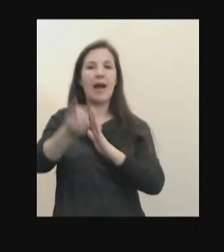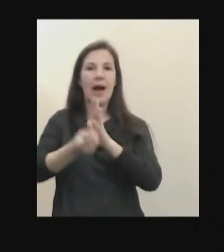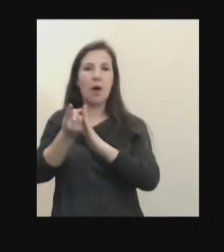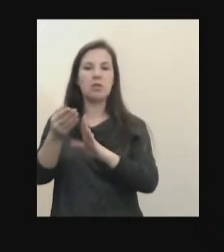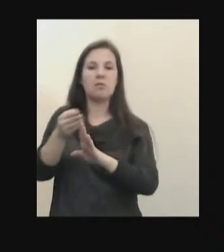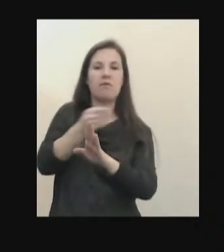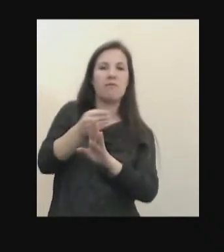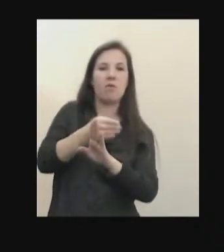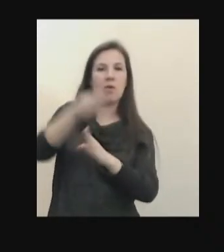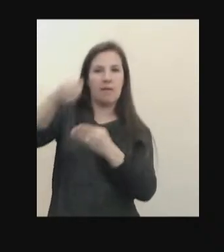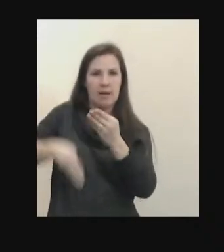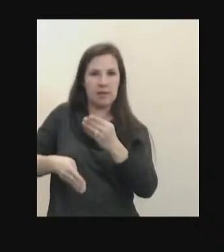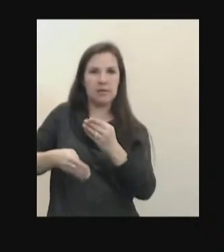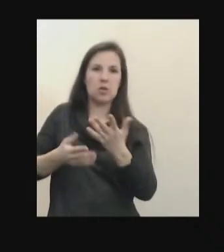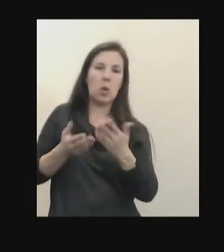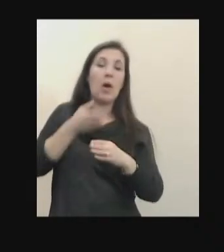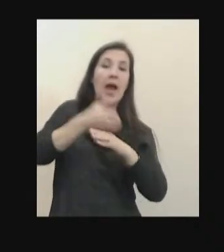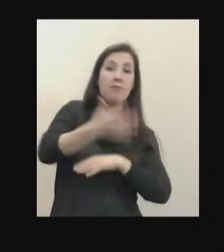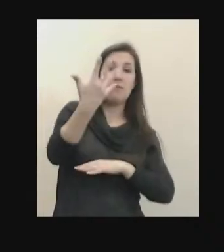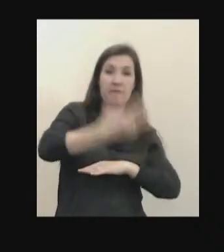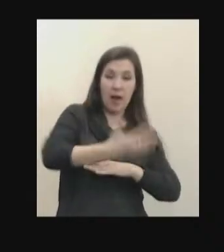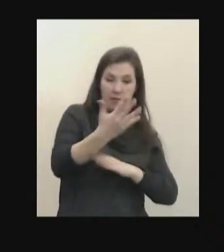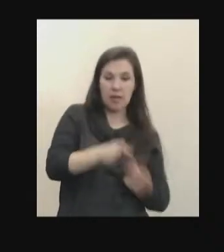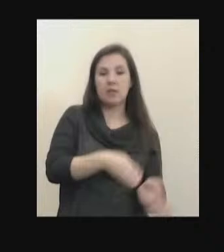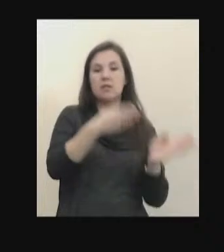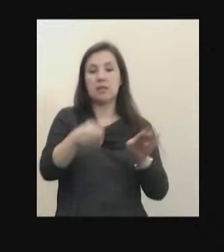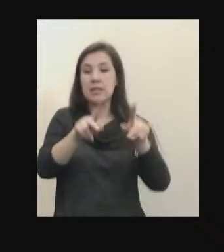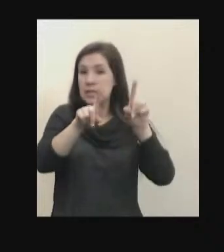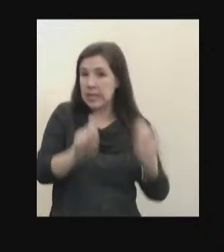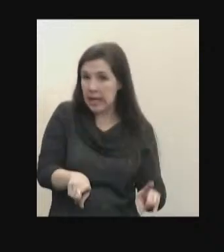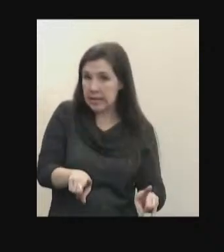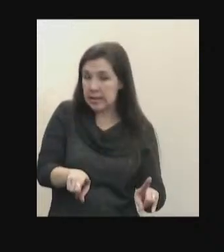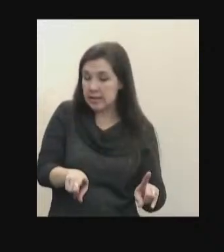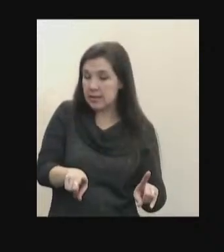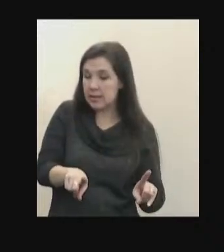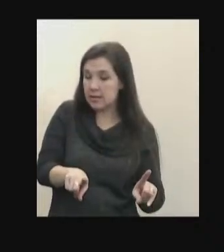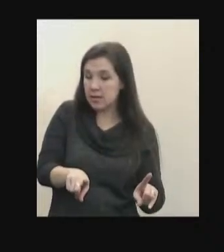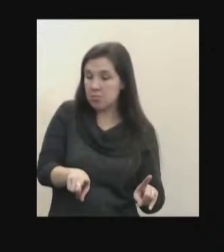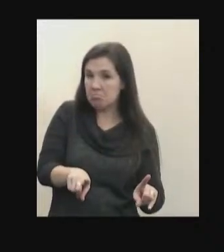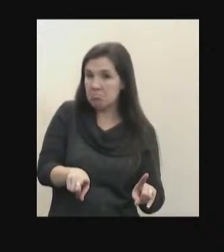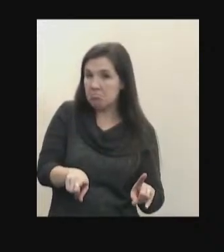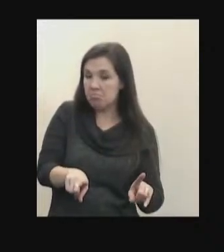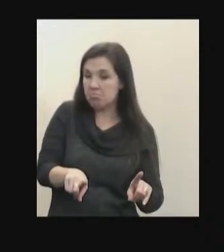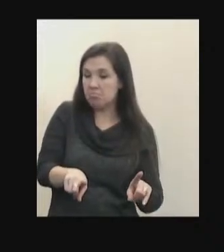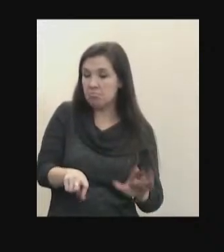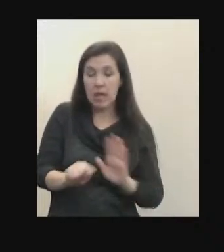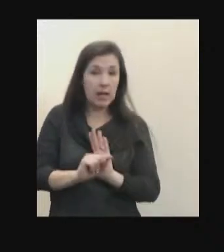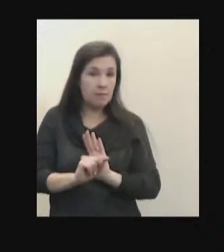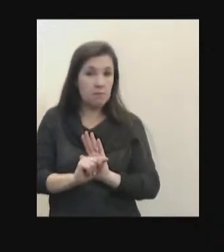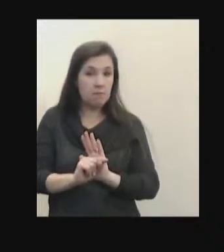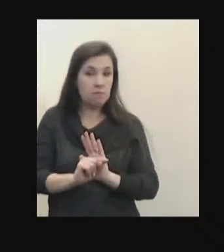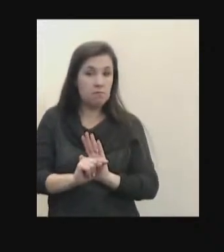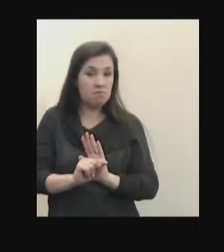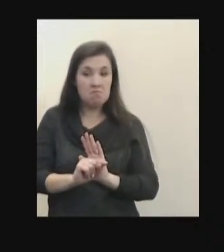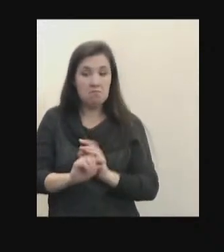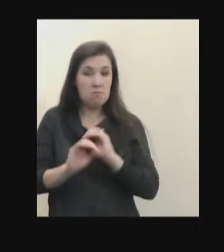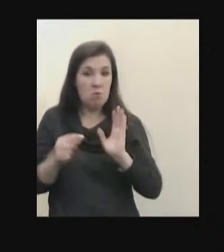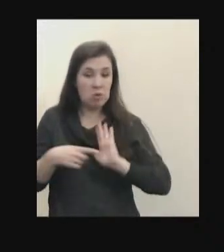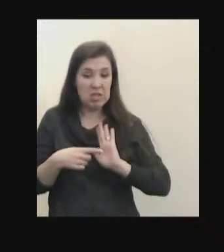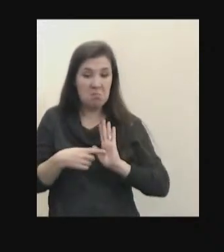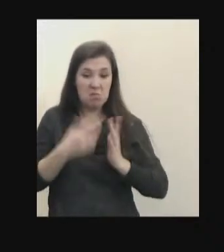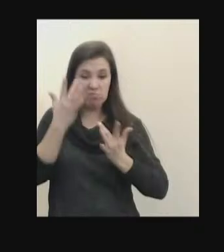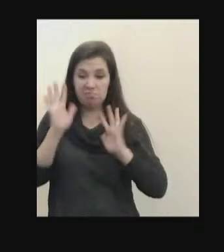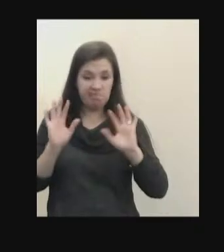quarantine. So after 5 days following your last exposure, you get a test. If it's negative and you don't have any symptoms, you can leave